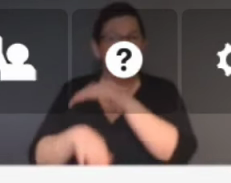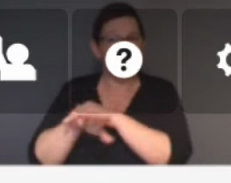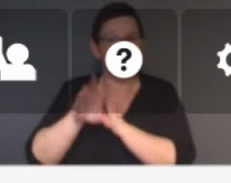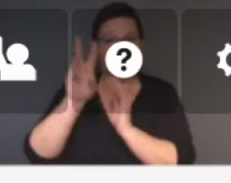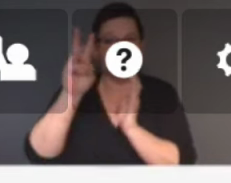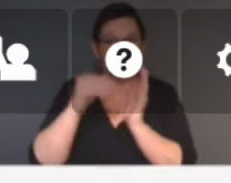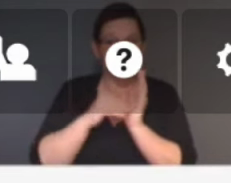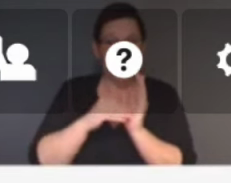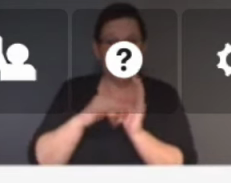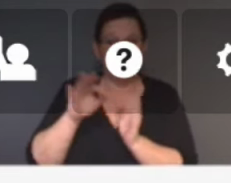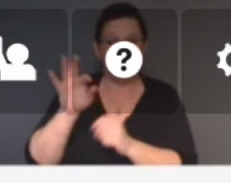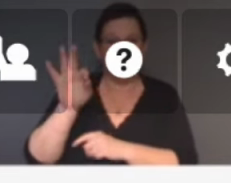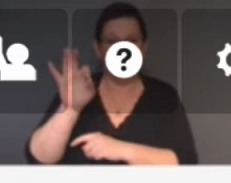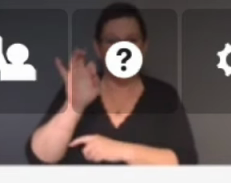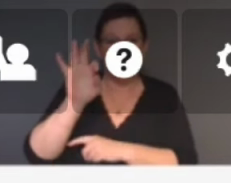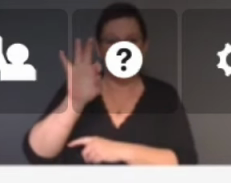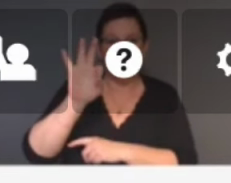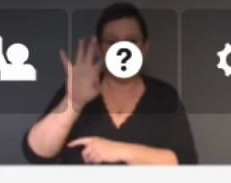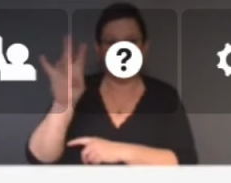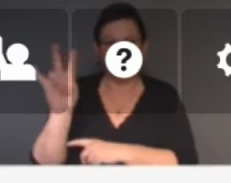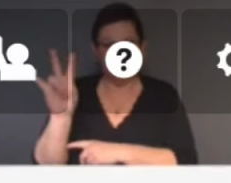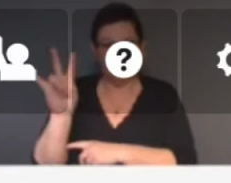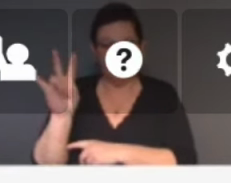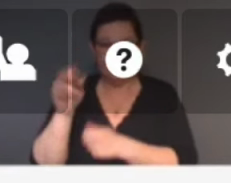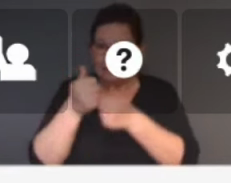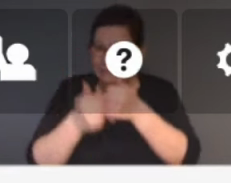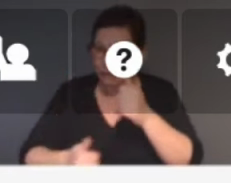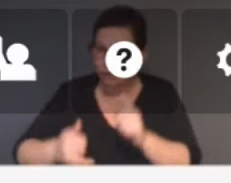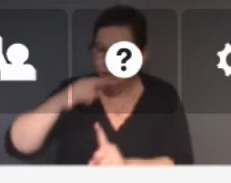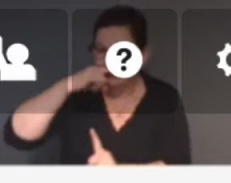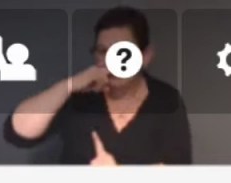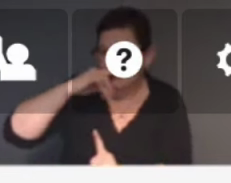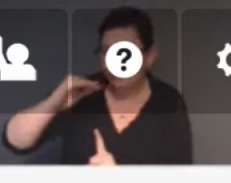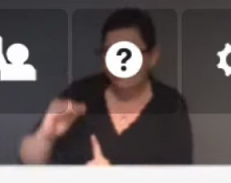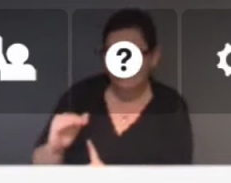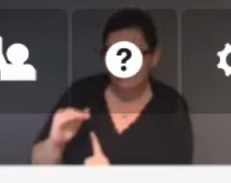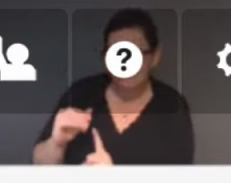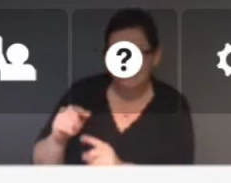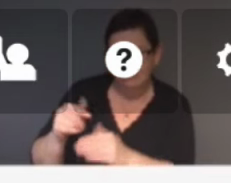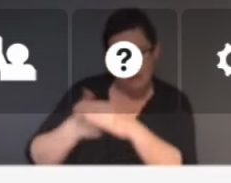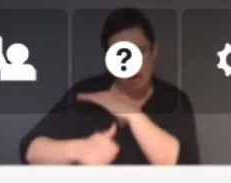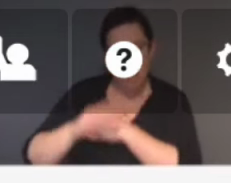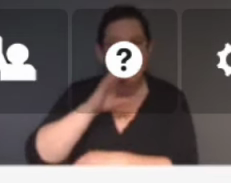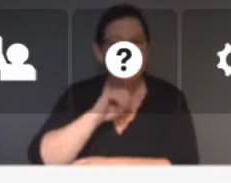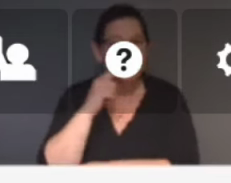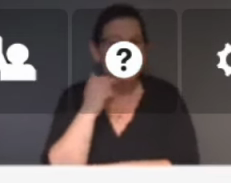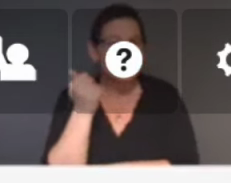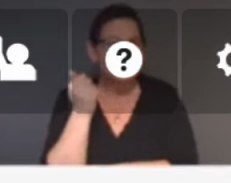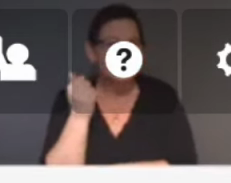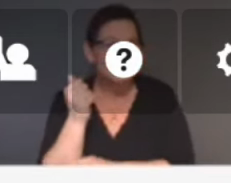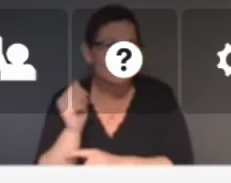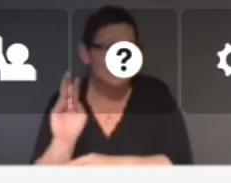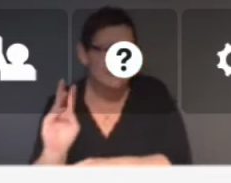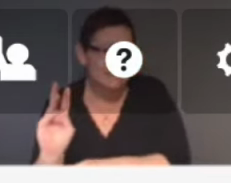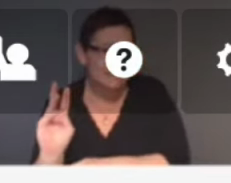$6,997 for each of your children under 6 years of age, and up